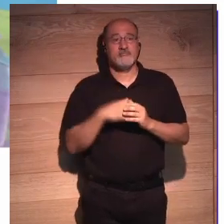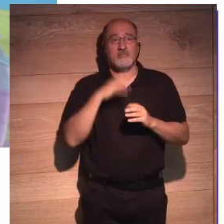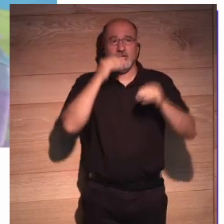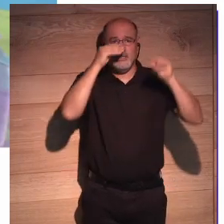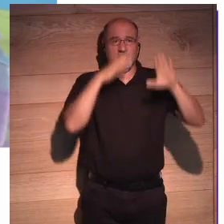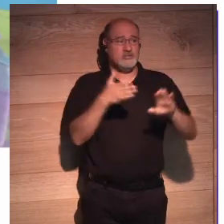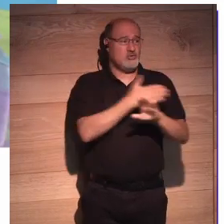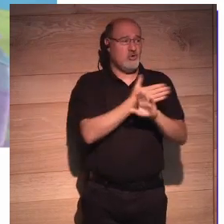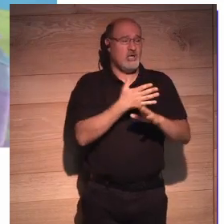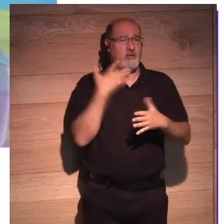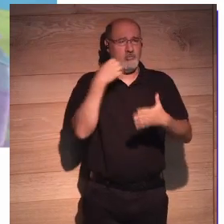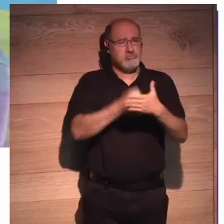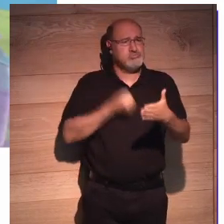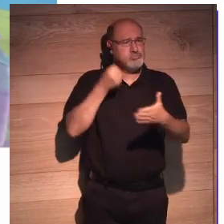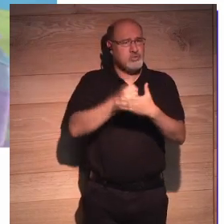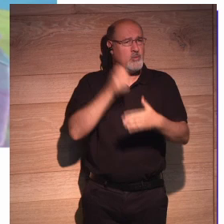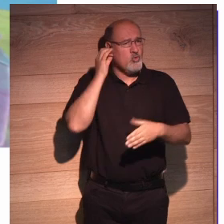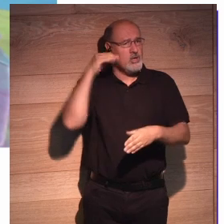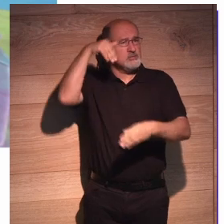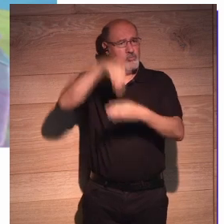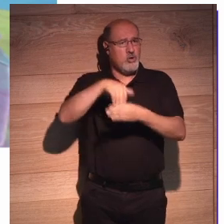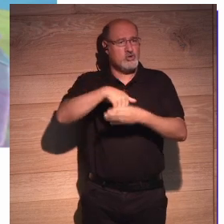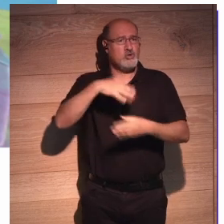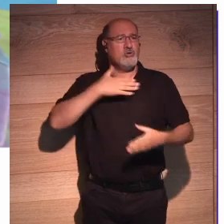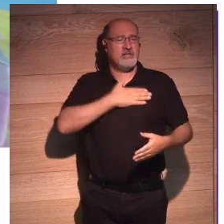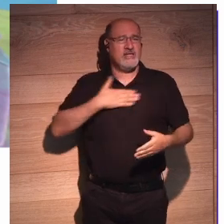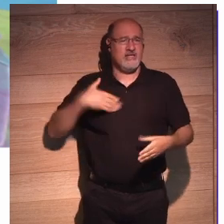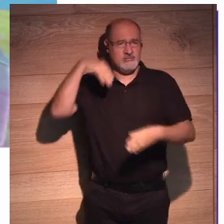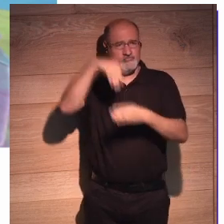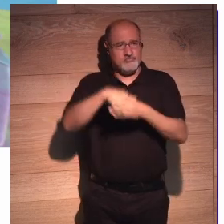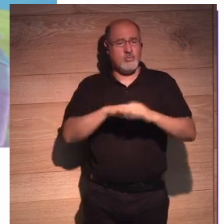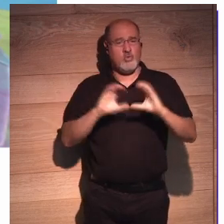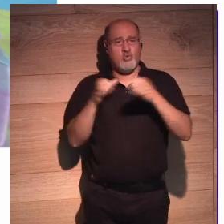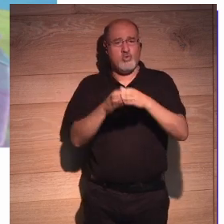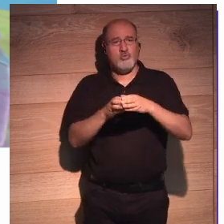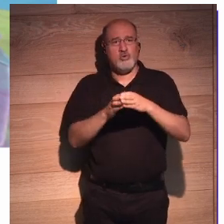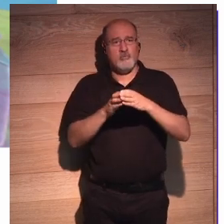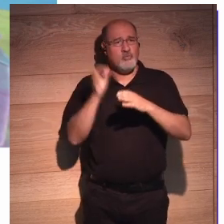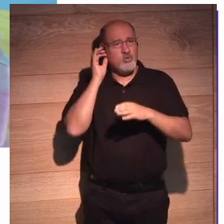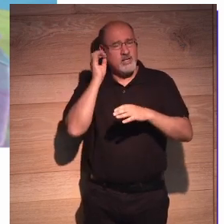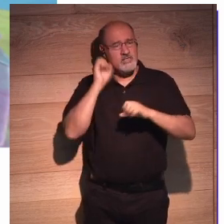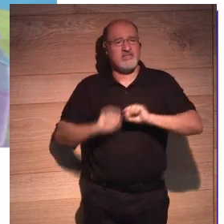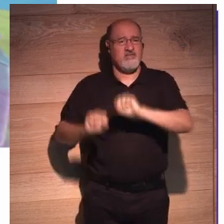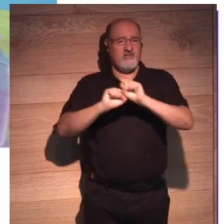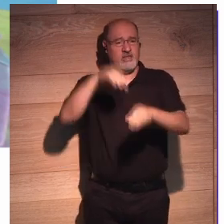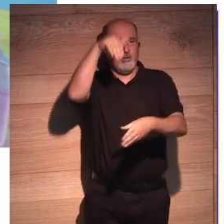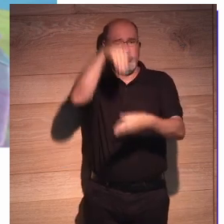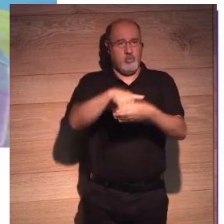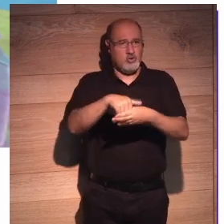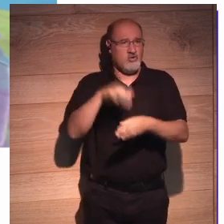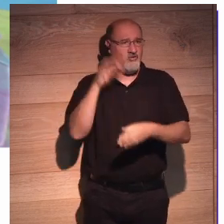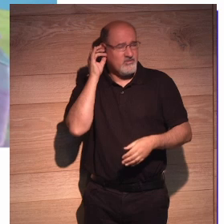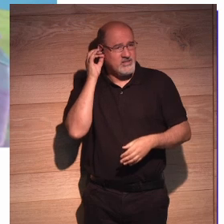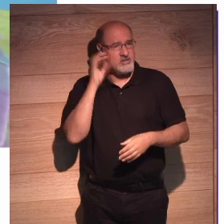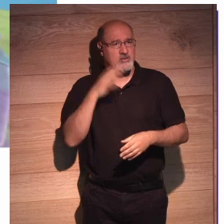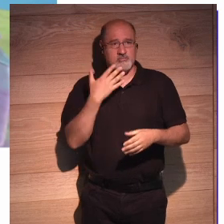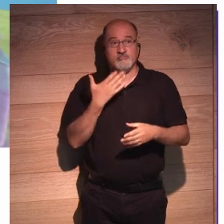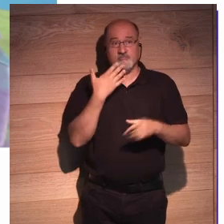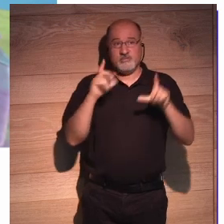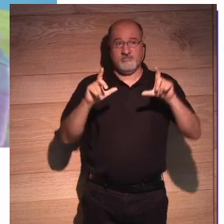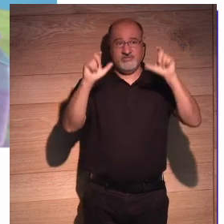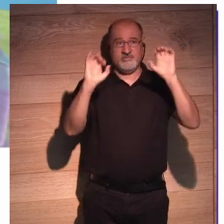recordings that have been brought to life in this beautiful kind of surreal fantasy space. It's super empowering to do. It